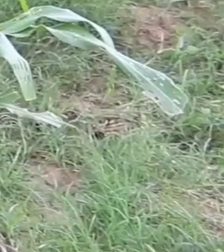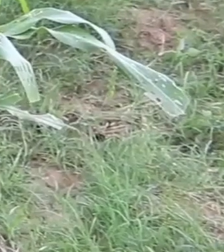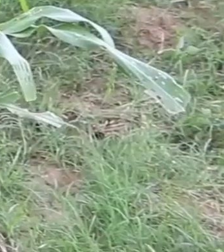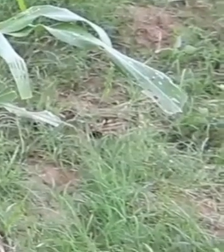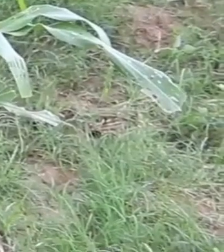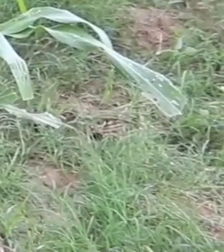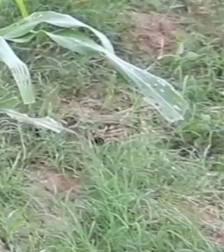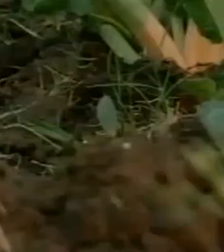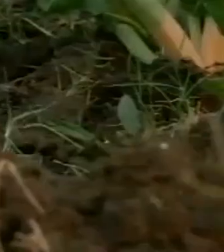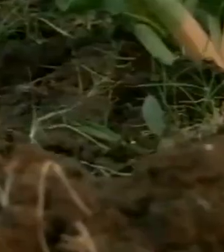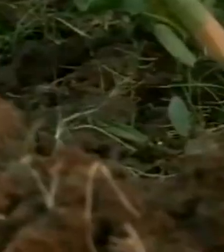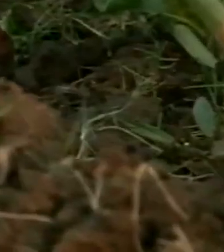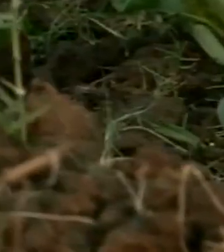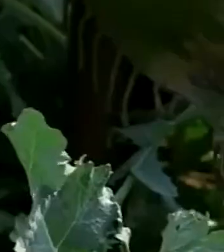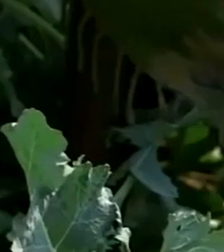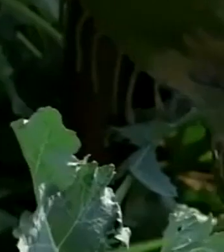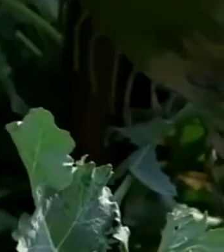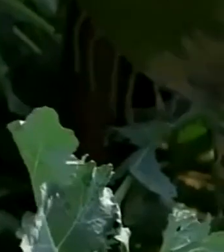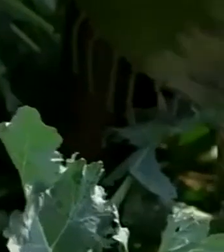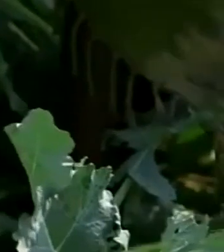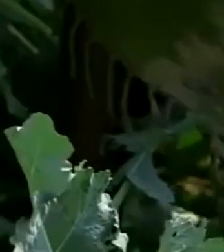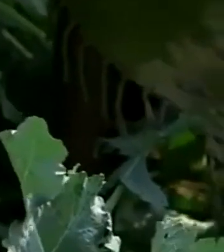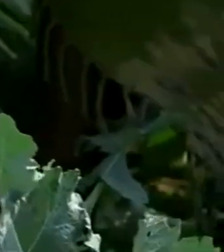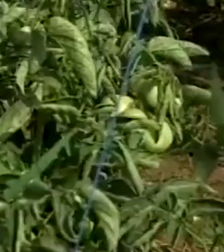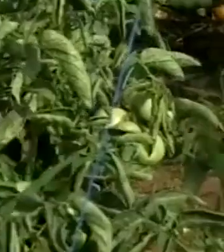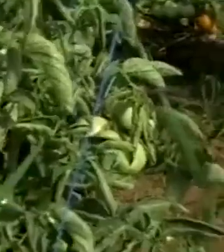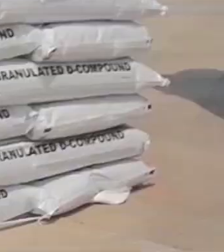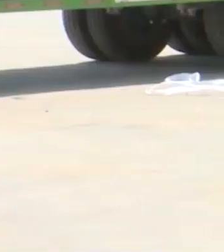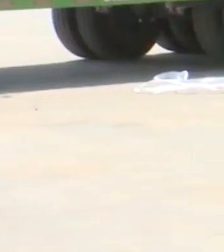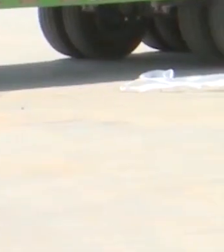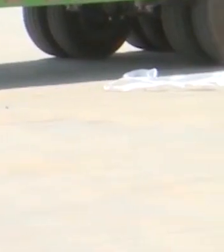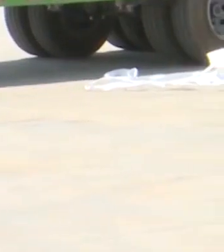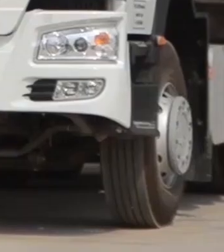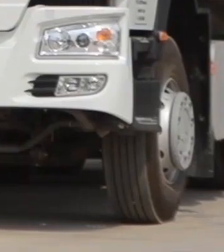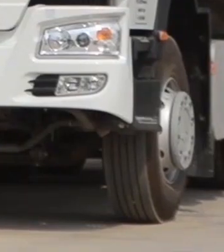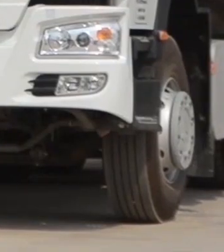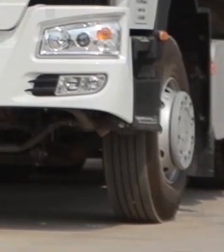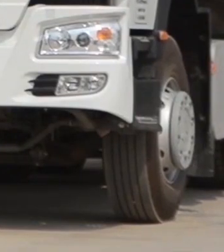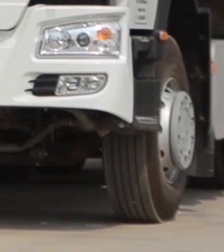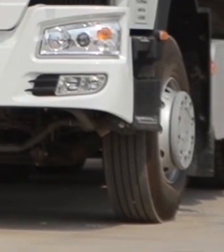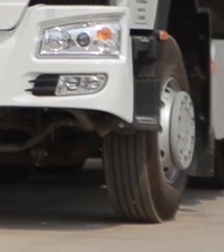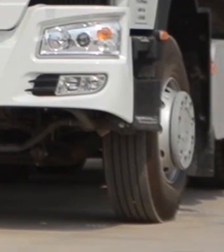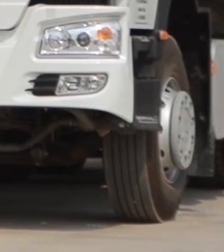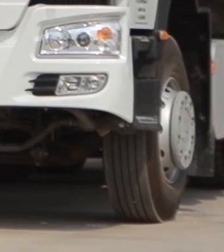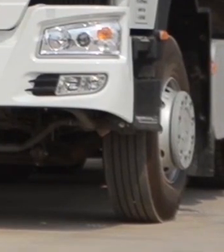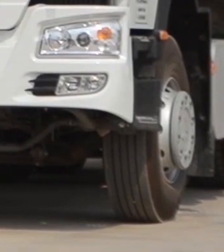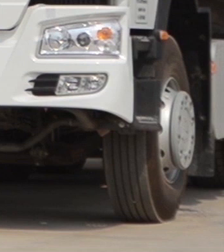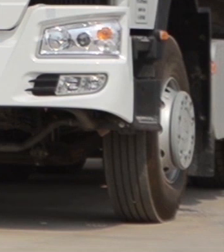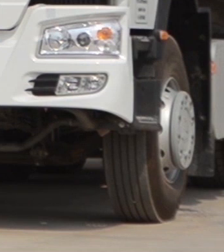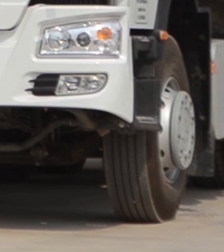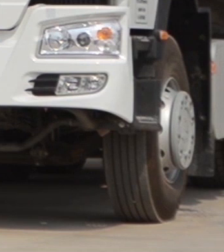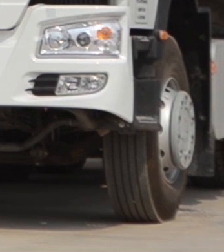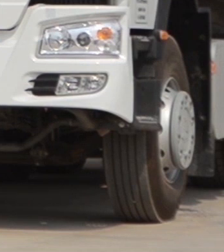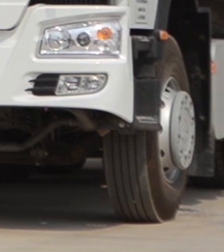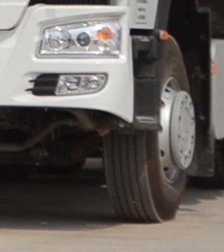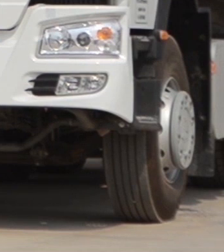measure to provide subsidized hybrid maize seed and fertilizer packages to smallholder farmers and promote the participation of